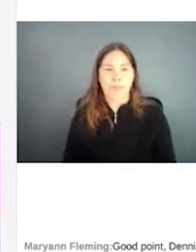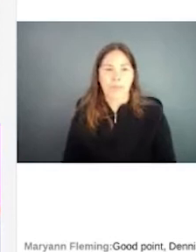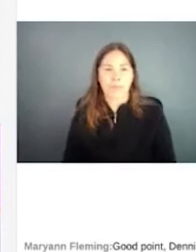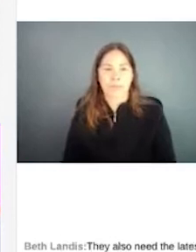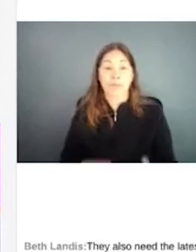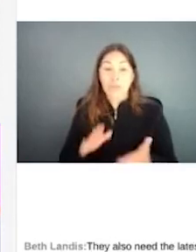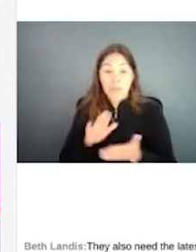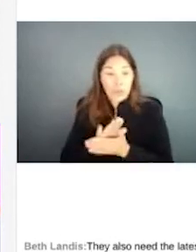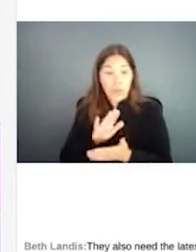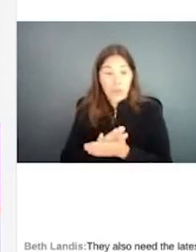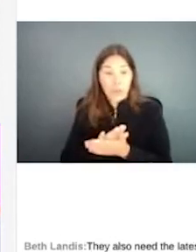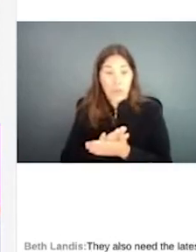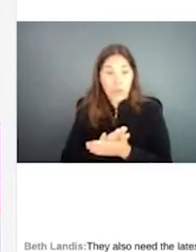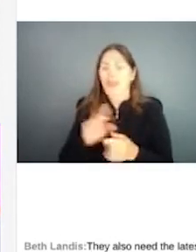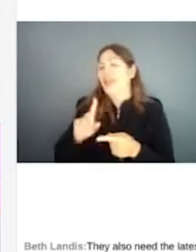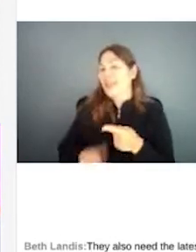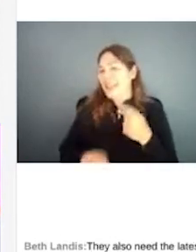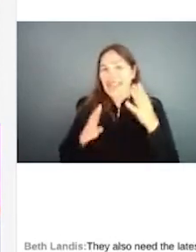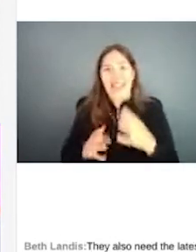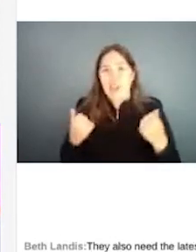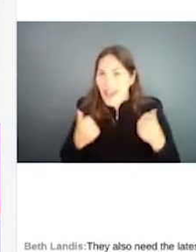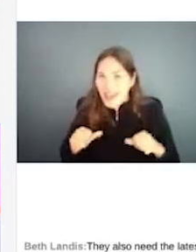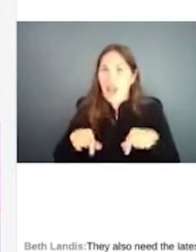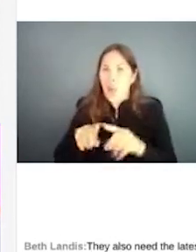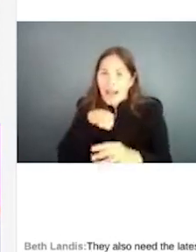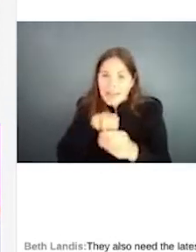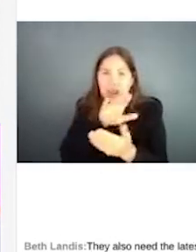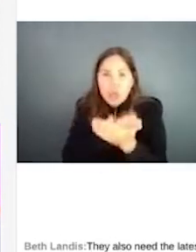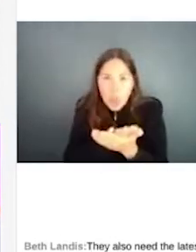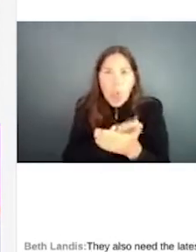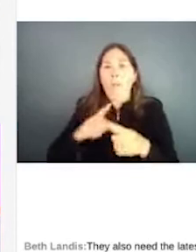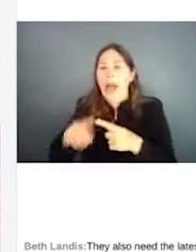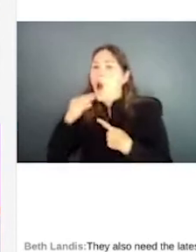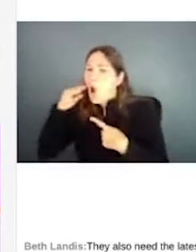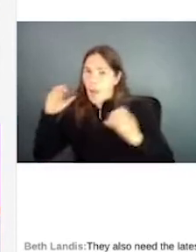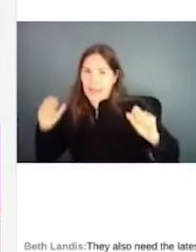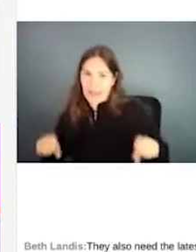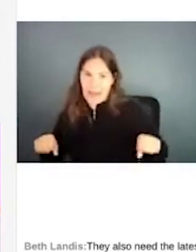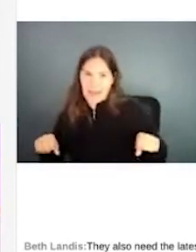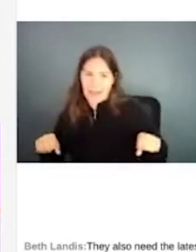At school, the students can't download anything, but at home, they should have been able to.